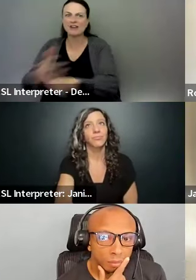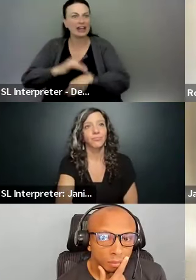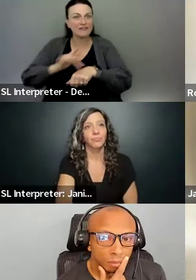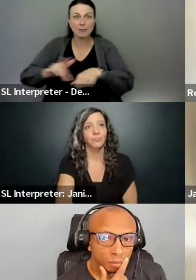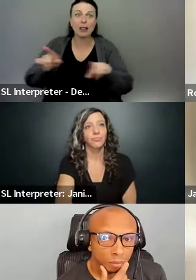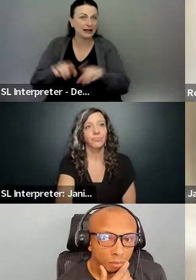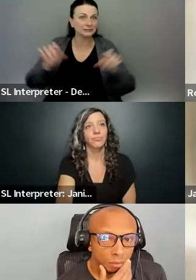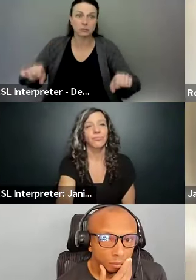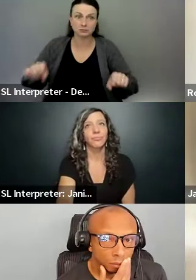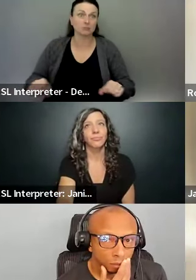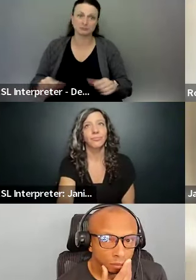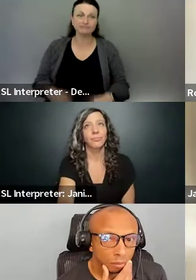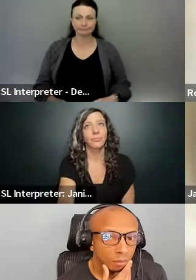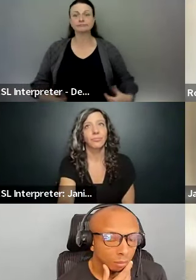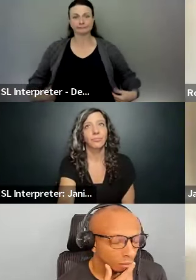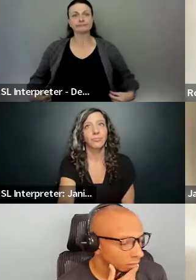can.